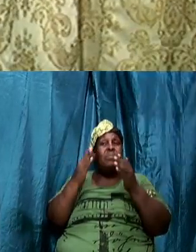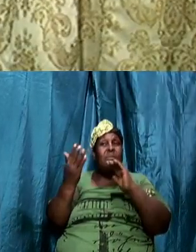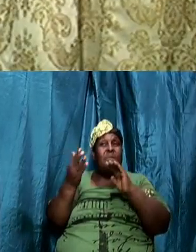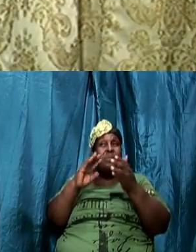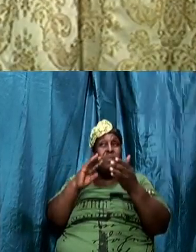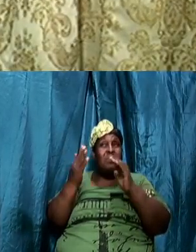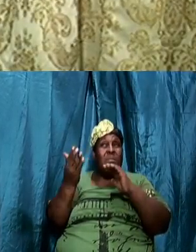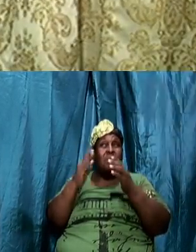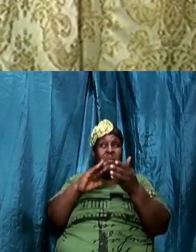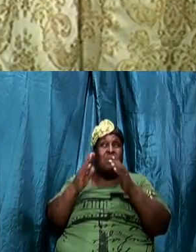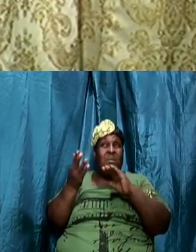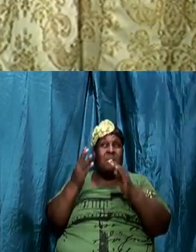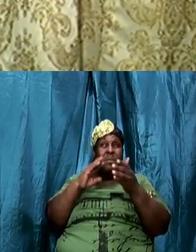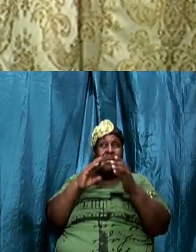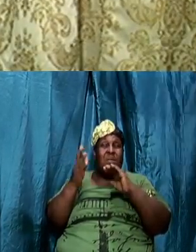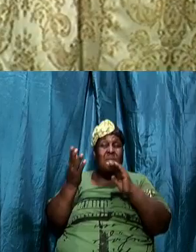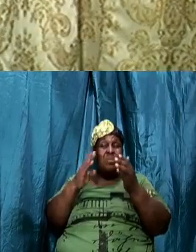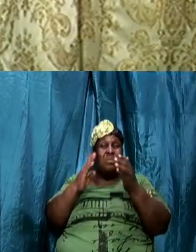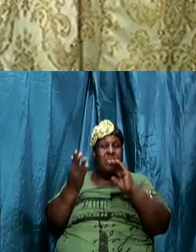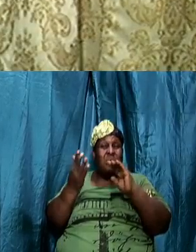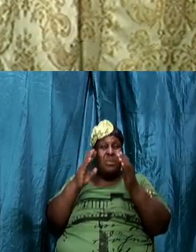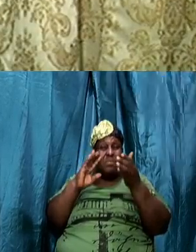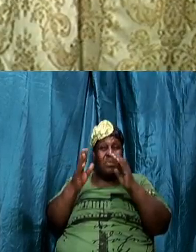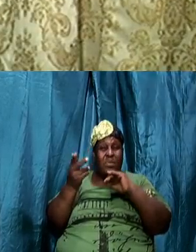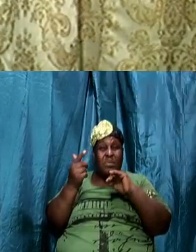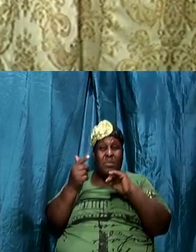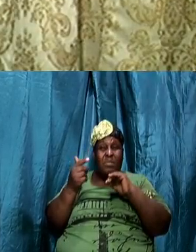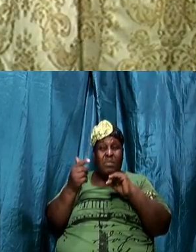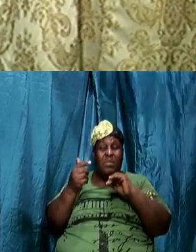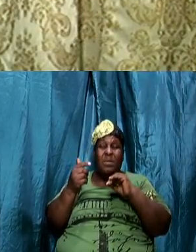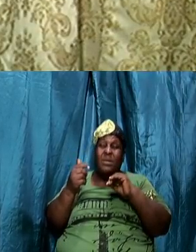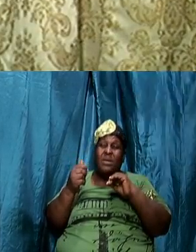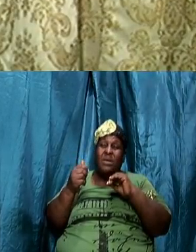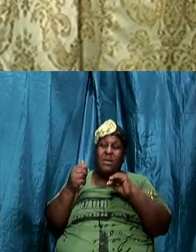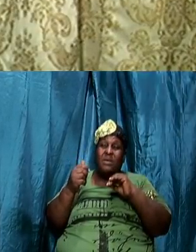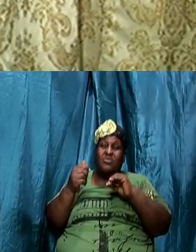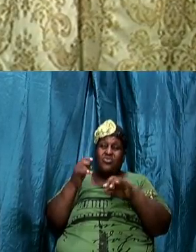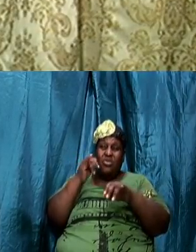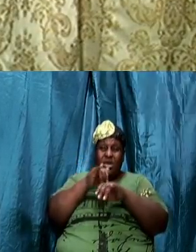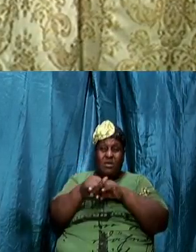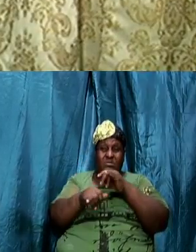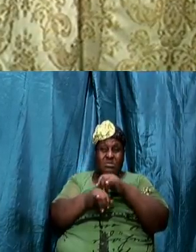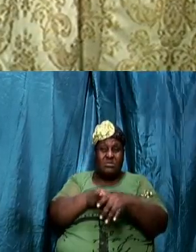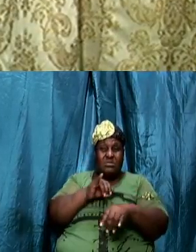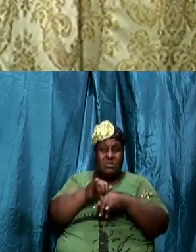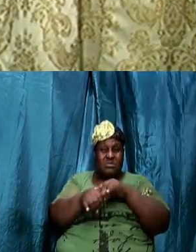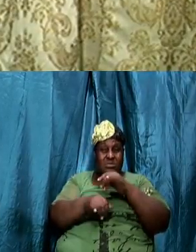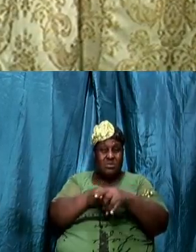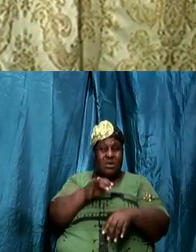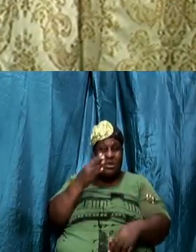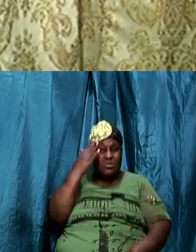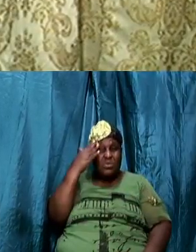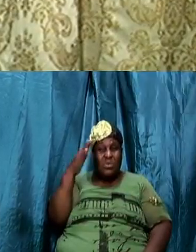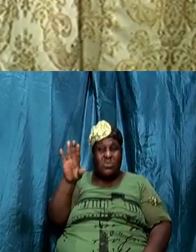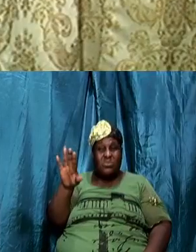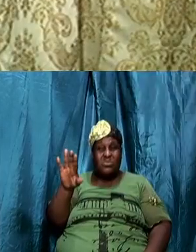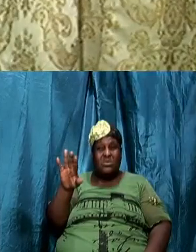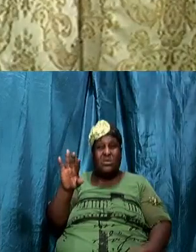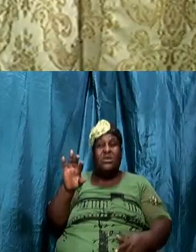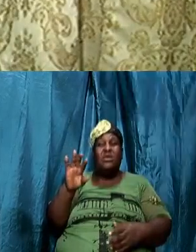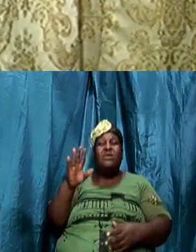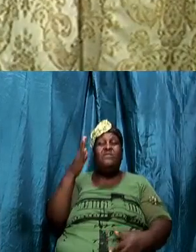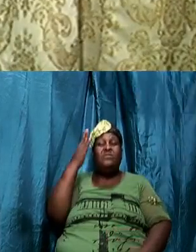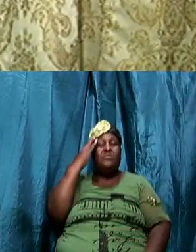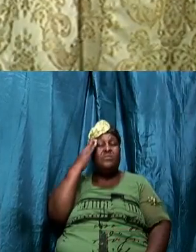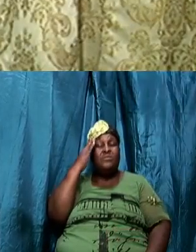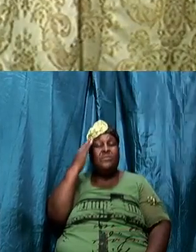our way. And sometimes we lose our way and don't even know, because the thing then continued for long afterwards, did not even